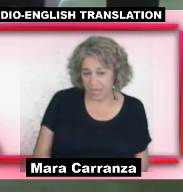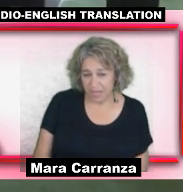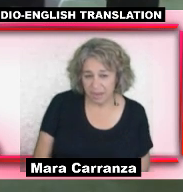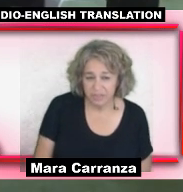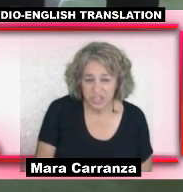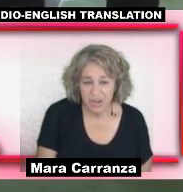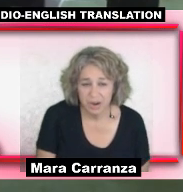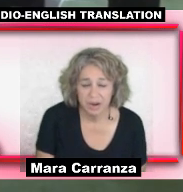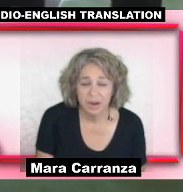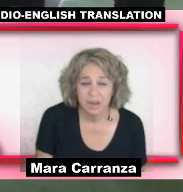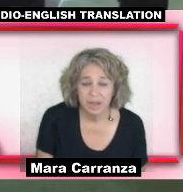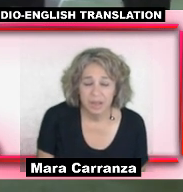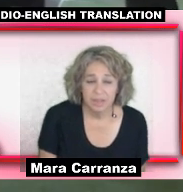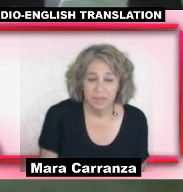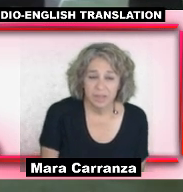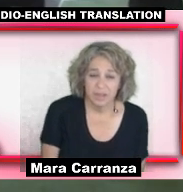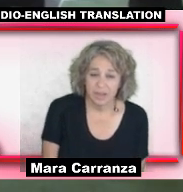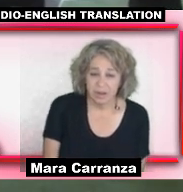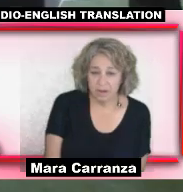investigating the FGR